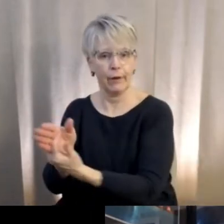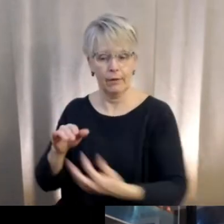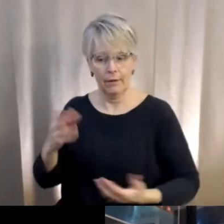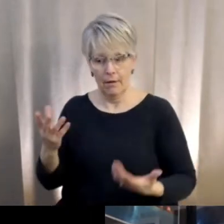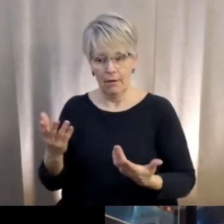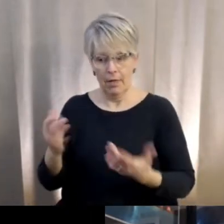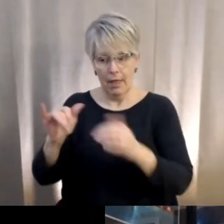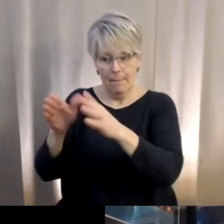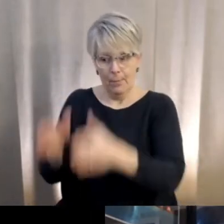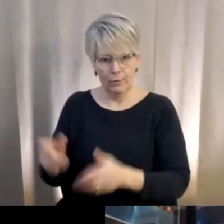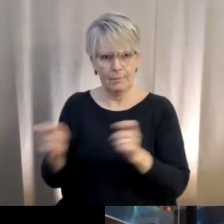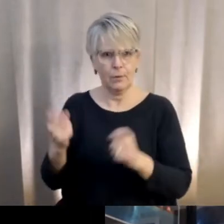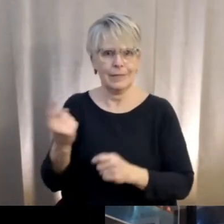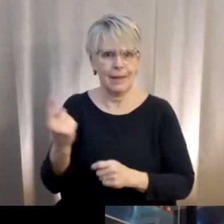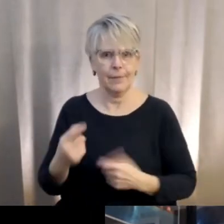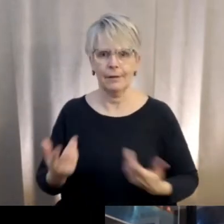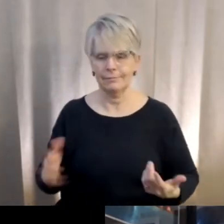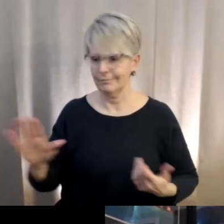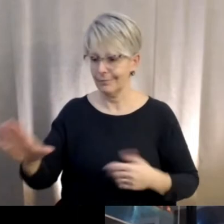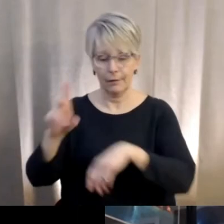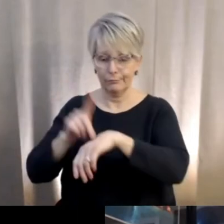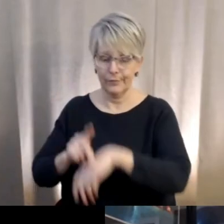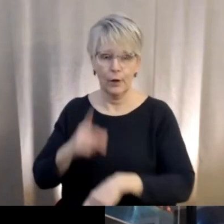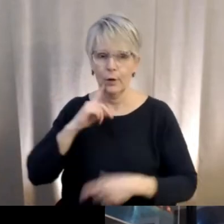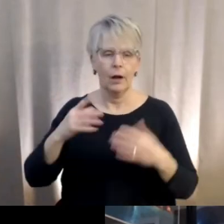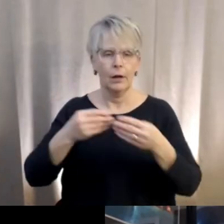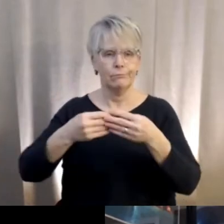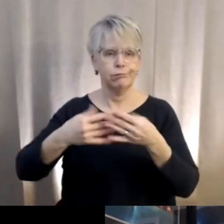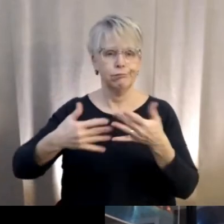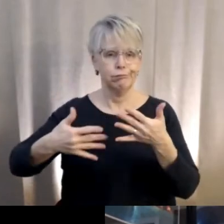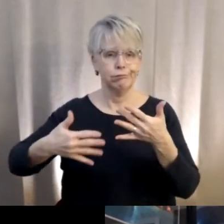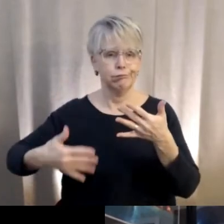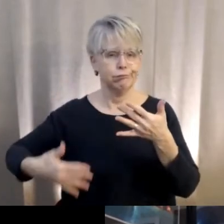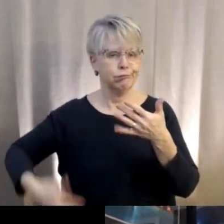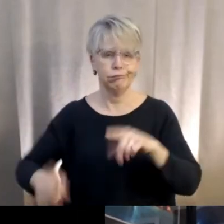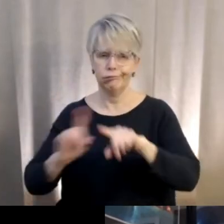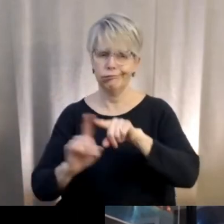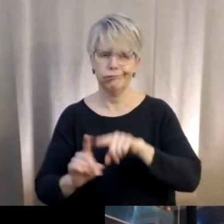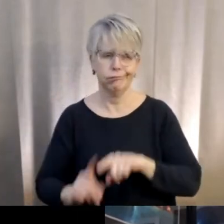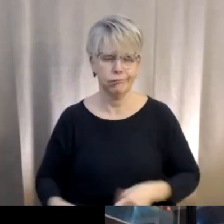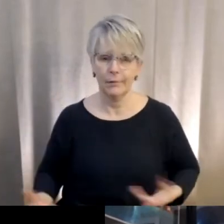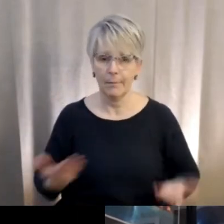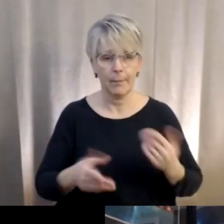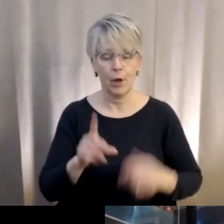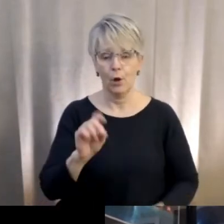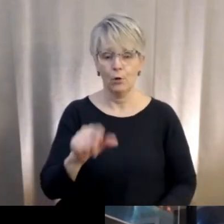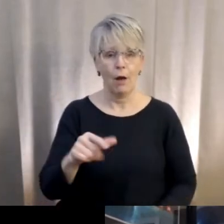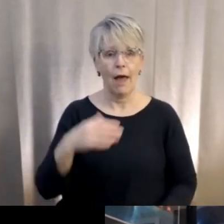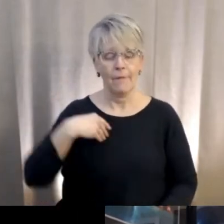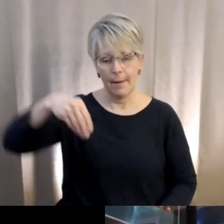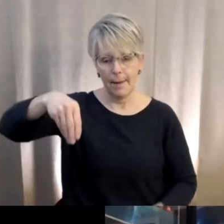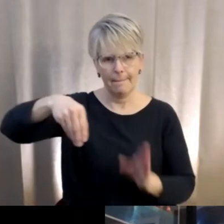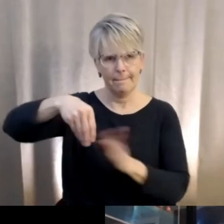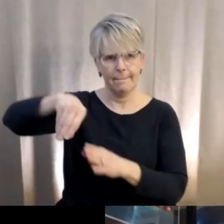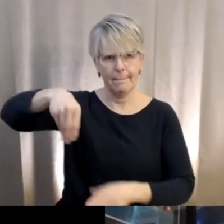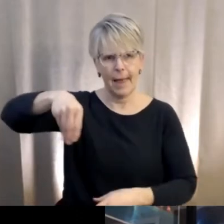some things. Like tasking can vary to a whole bunch of different things. It might be like where, you know, a dog's ringing a bell and you're like, what's